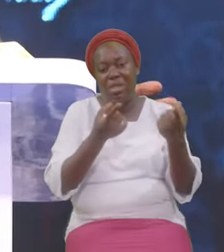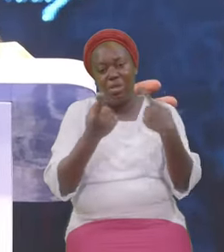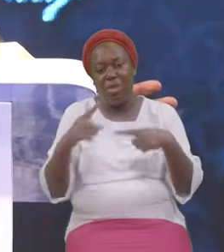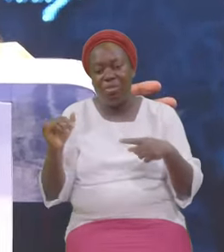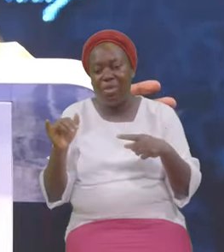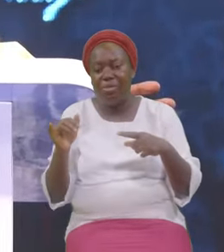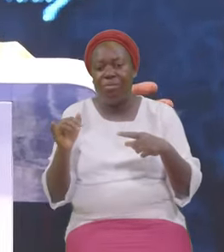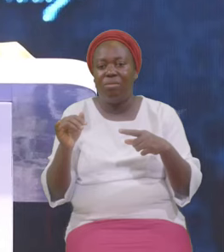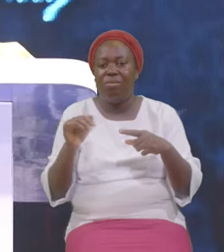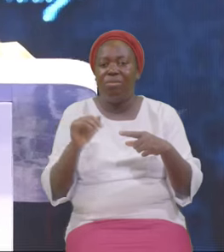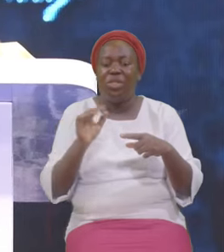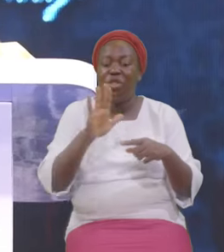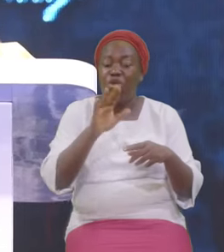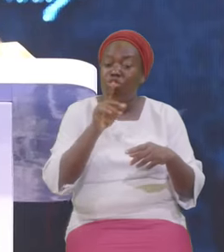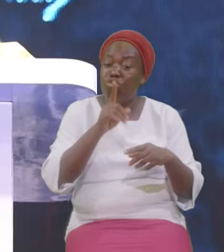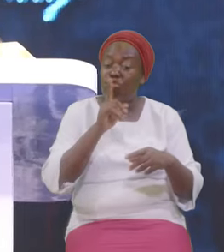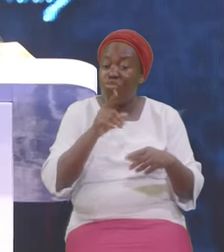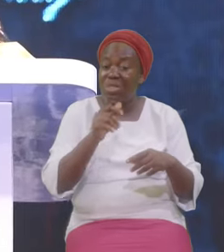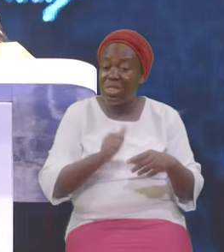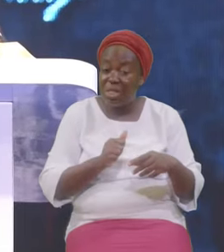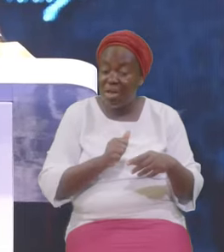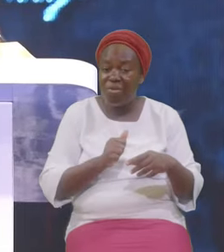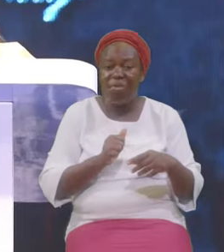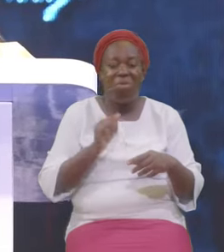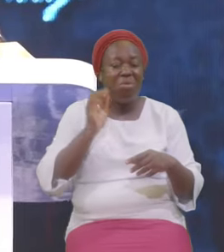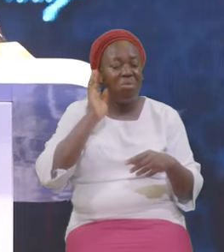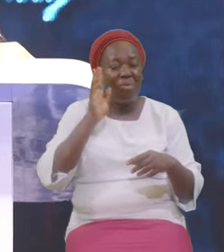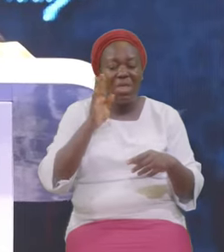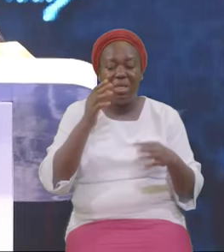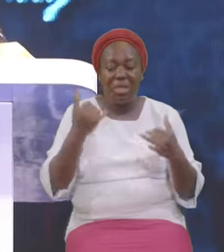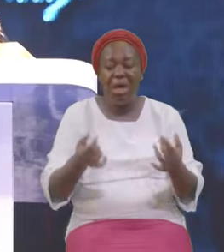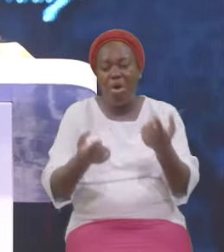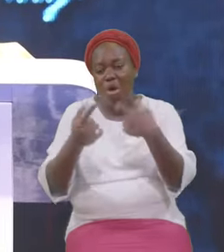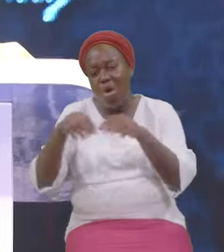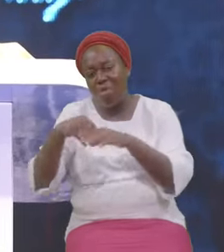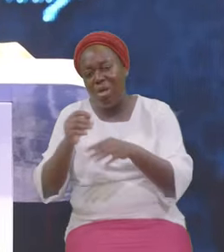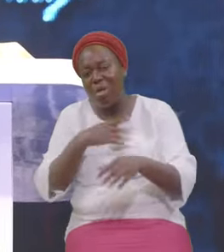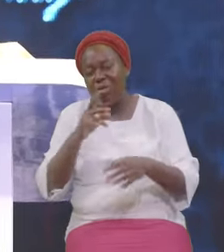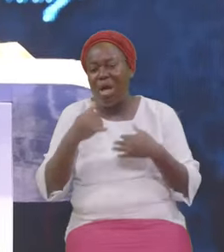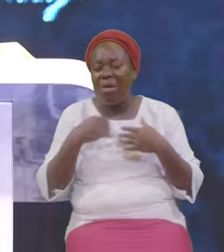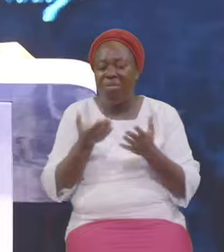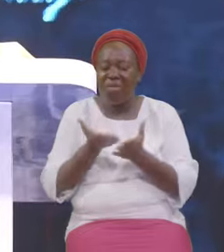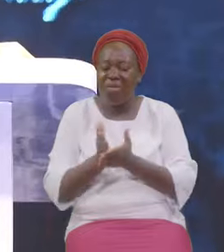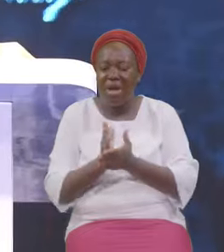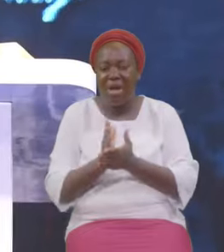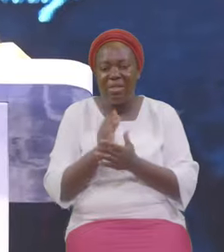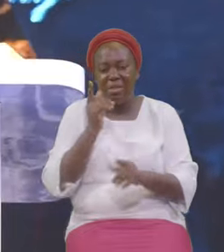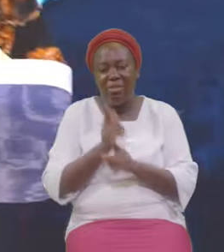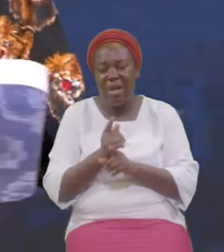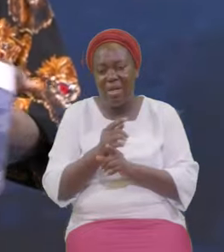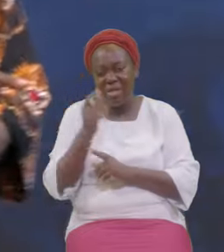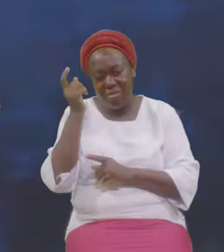true self will now come out, and you'll have the right mind. If you're raising up your